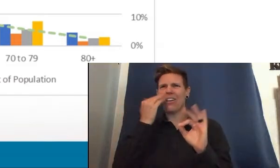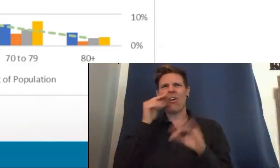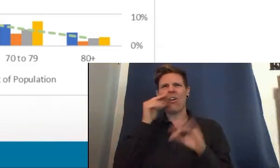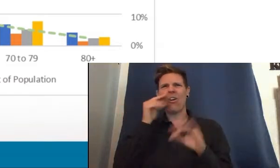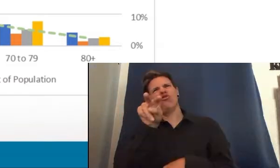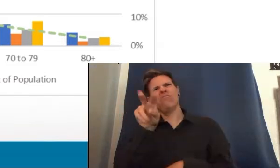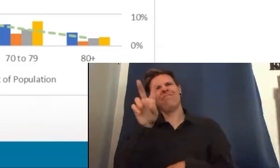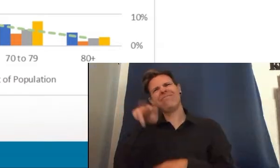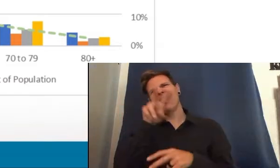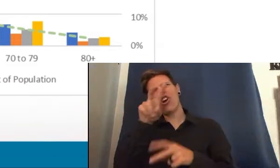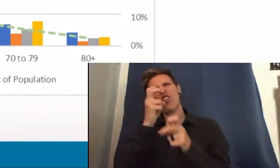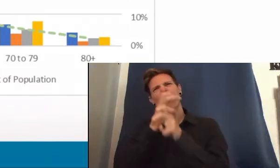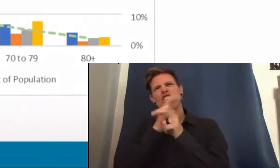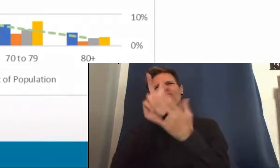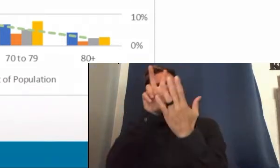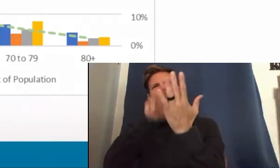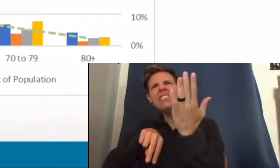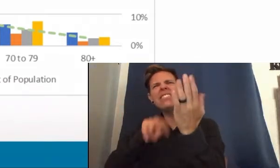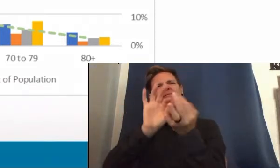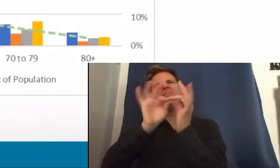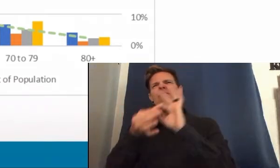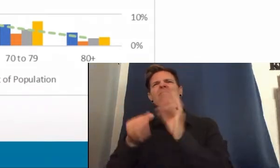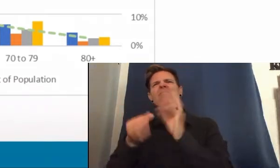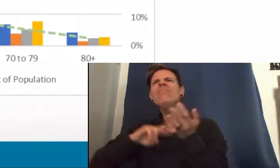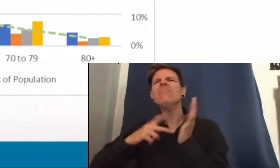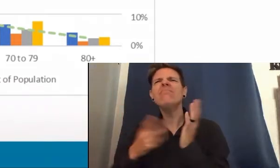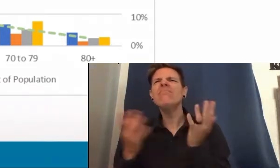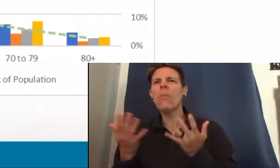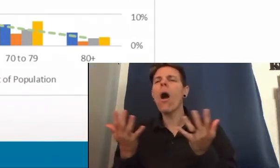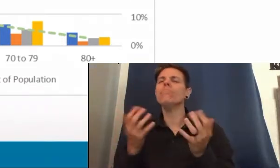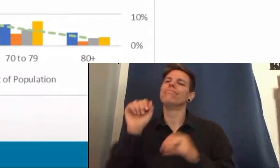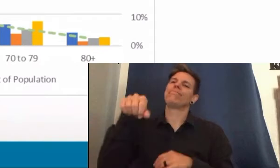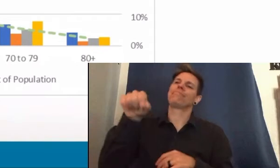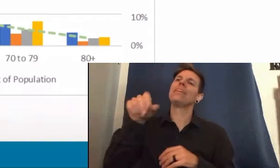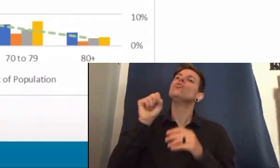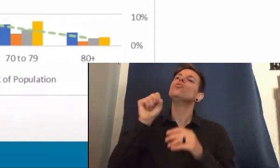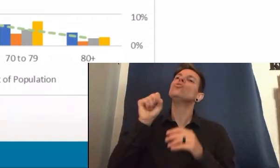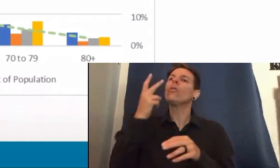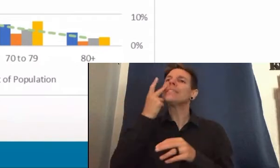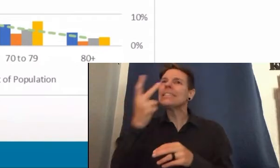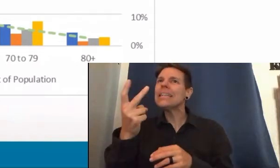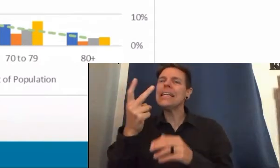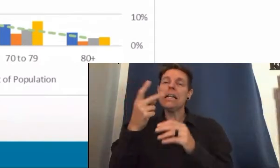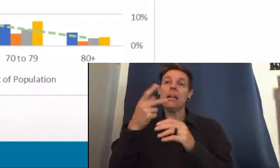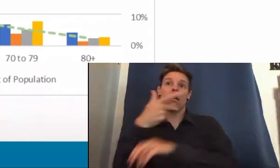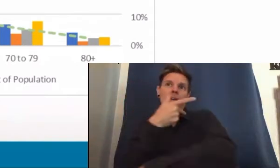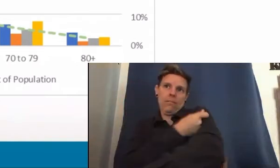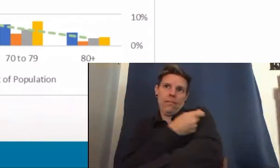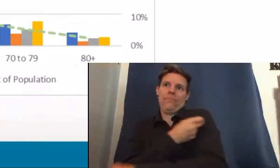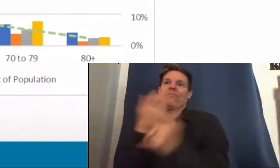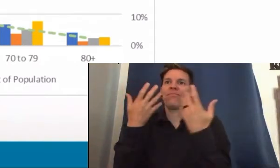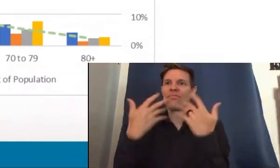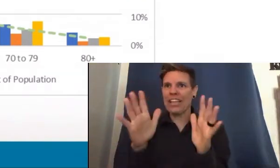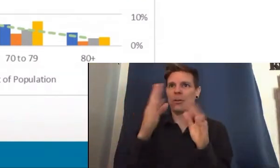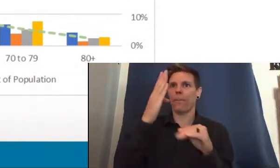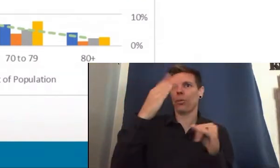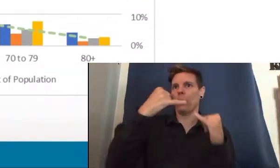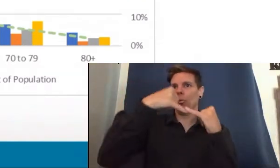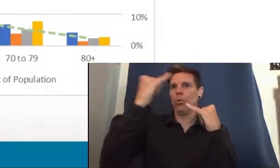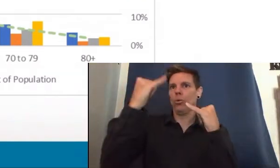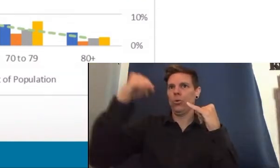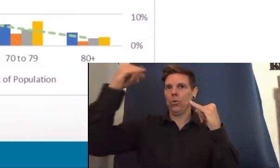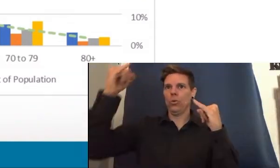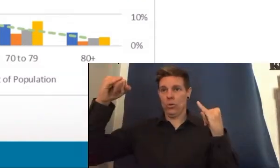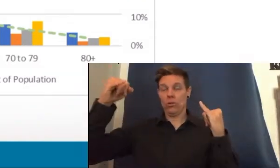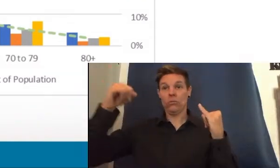the more vaccinated populations are underrepresented within identified cases. Again, that's legitimately because of the effect of the